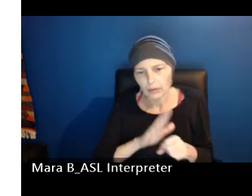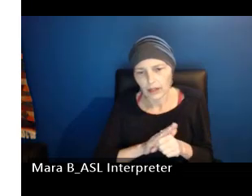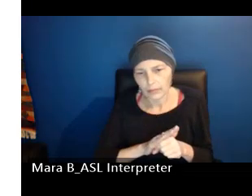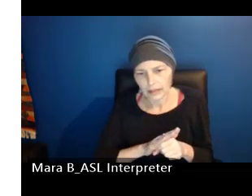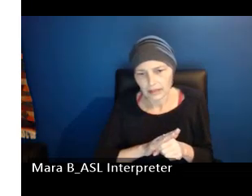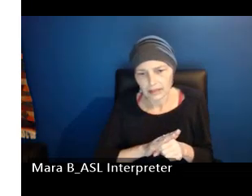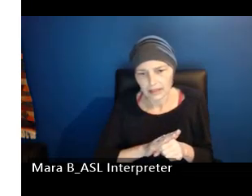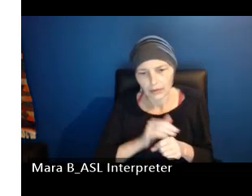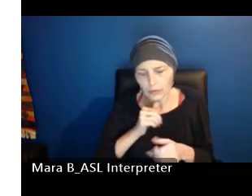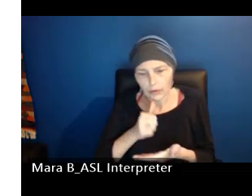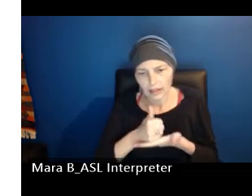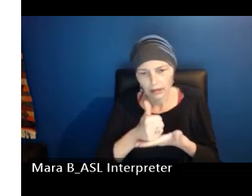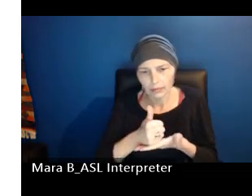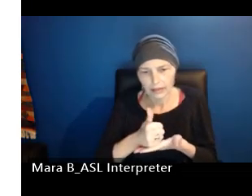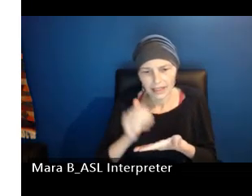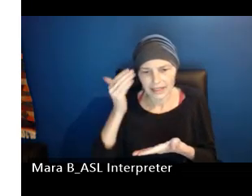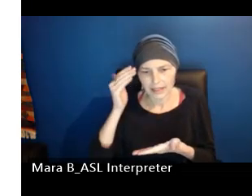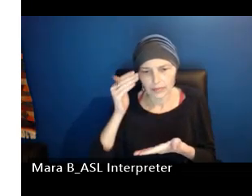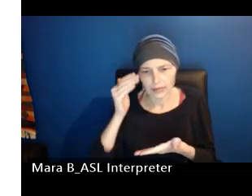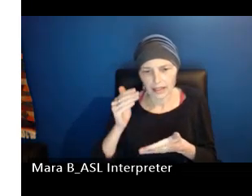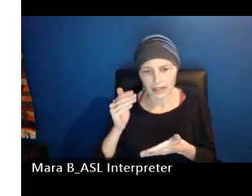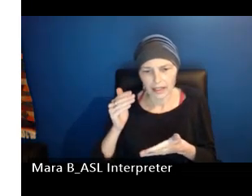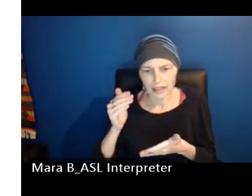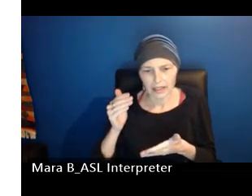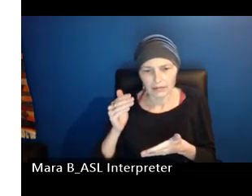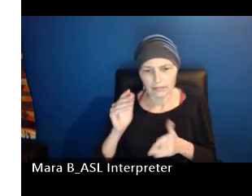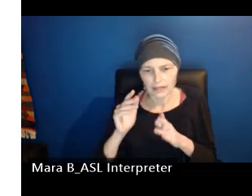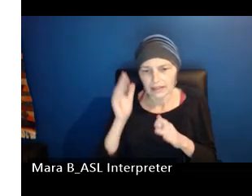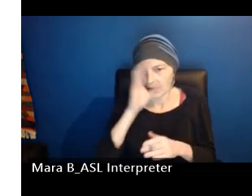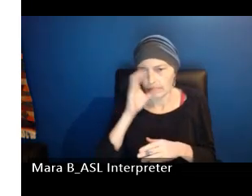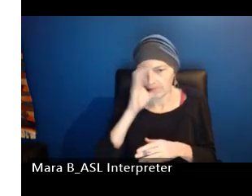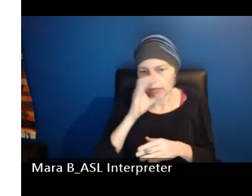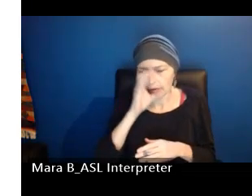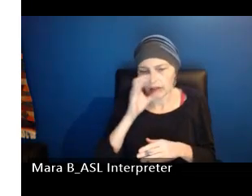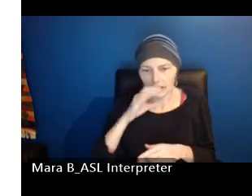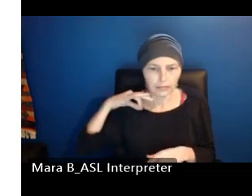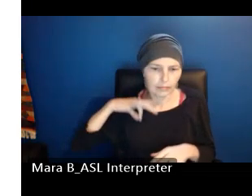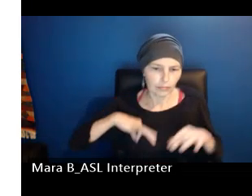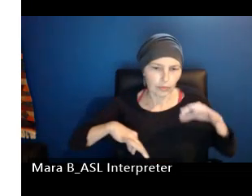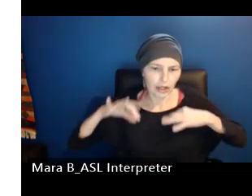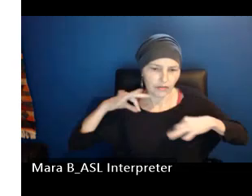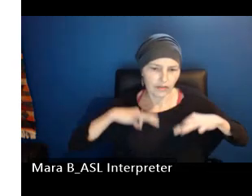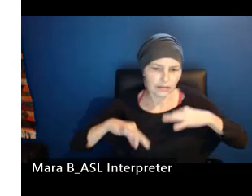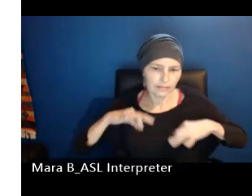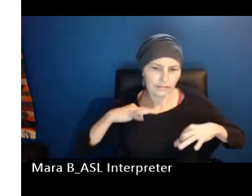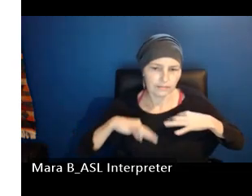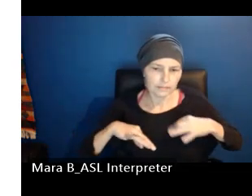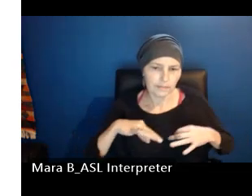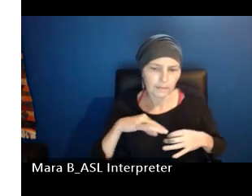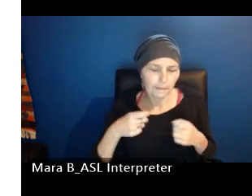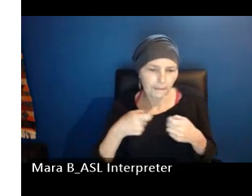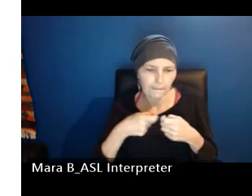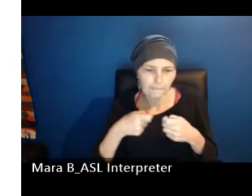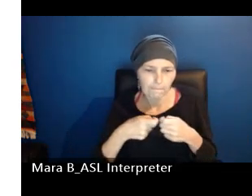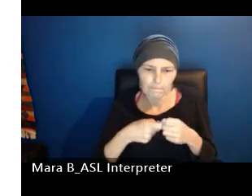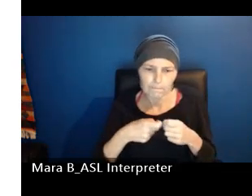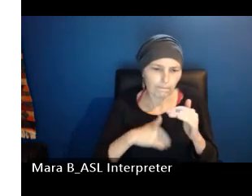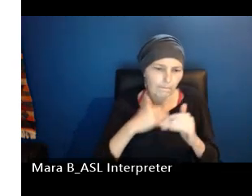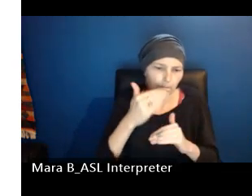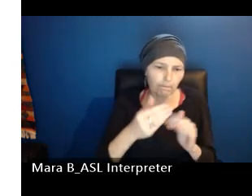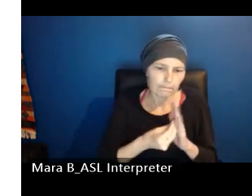I'm concerned. I don't like electric for many reasons. It's too costly and it's always going